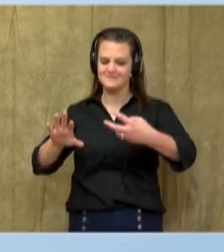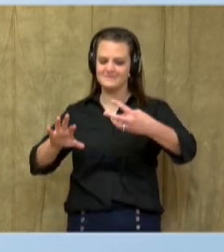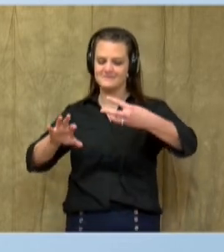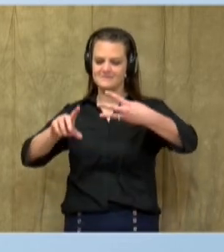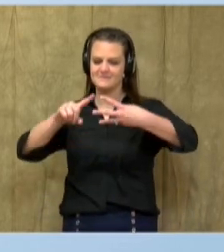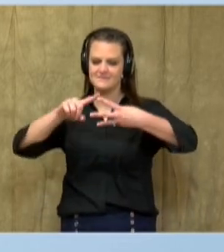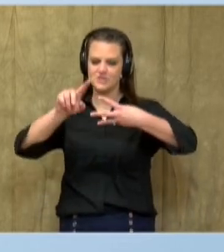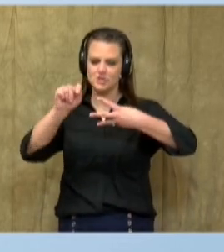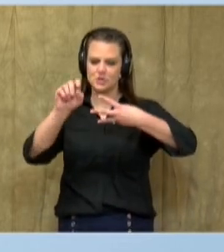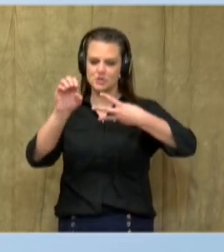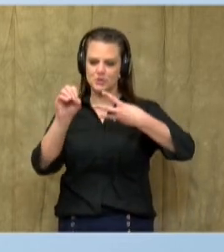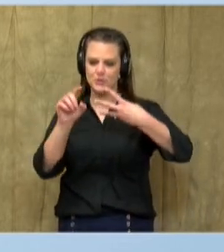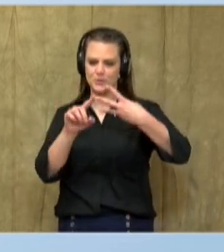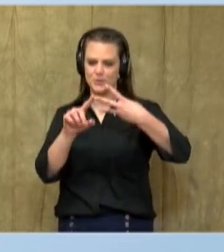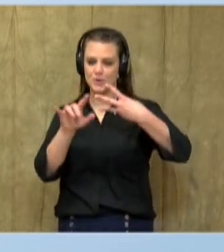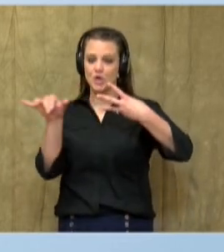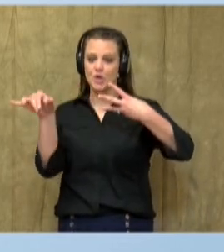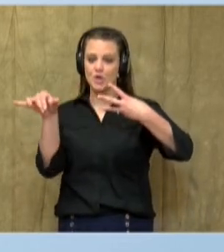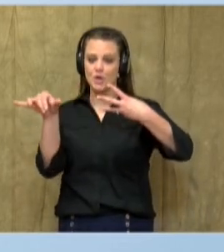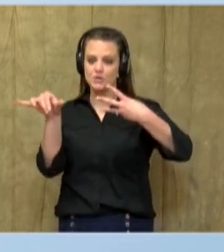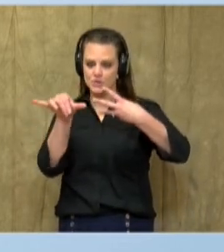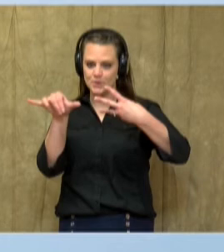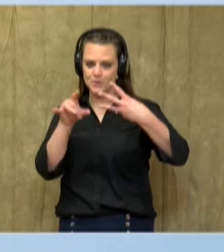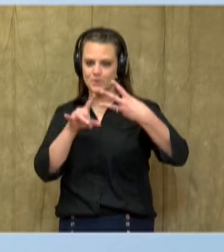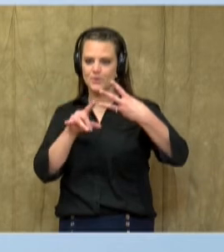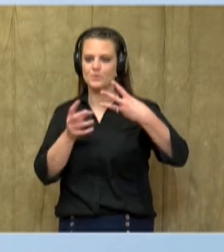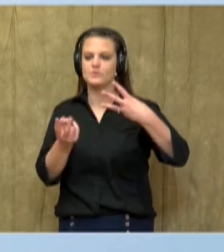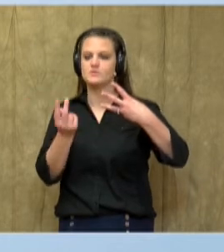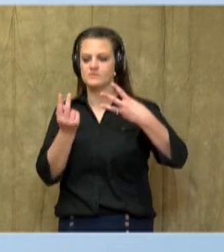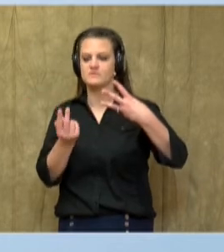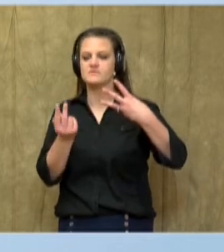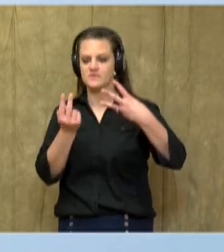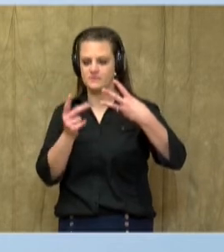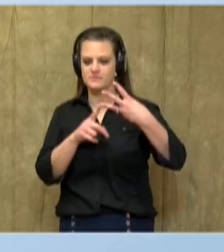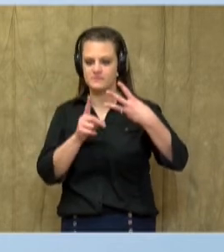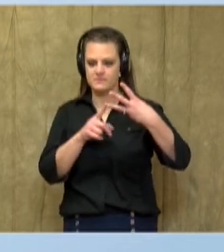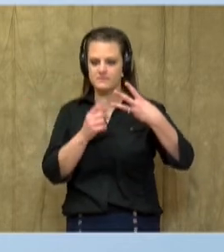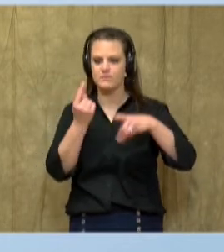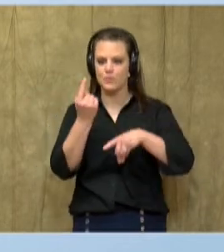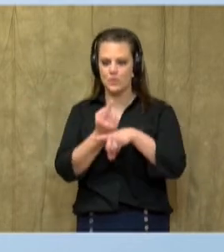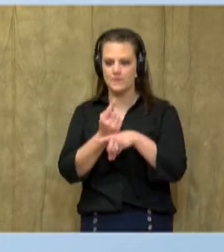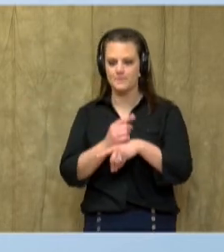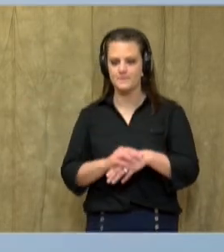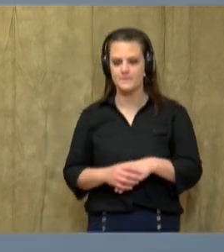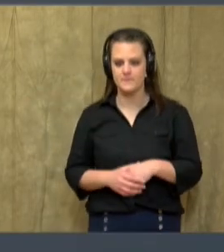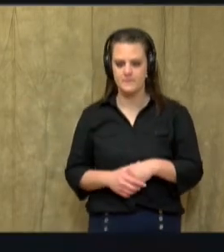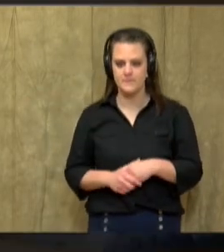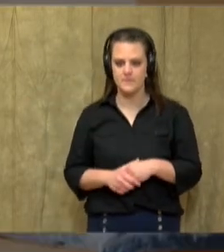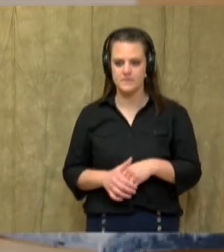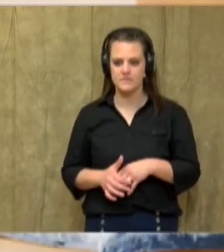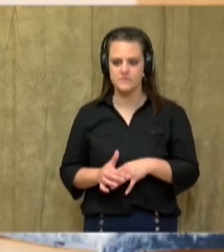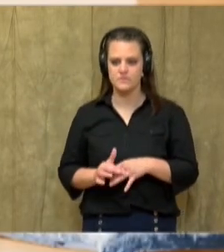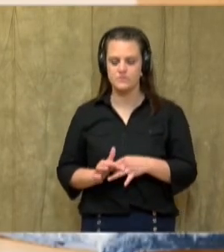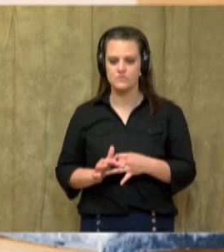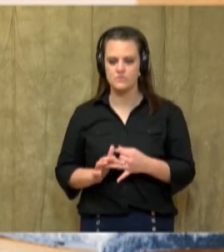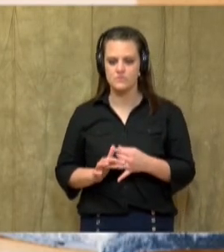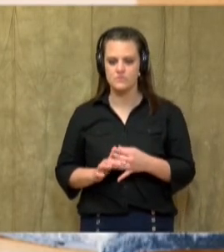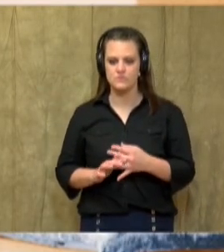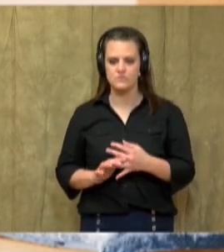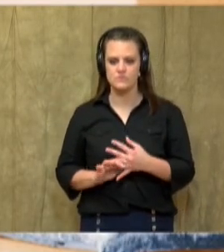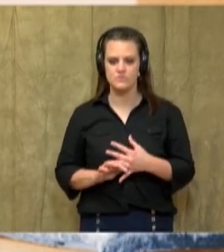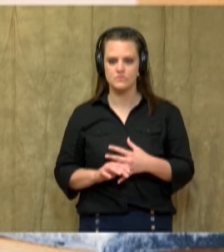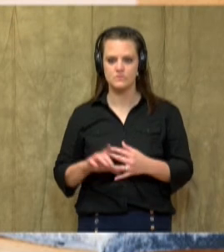2, or 2? Yes, it was 2. Very good. Let's look at this